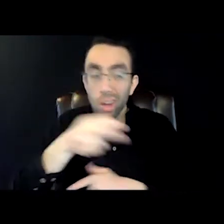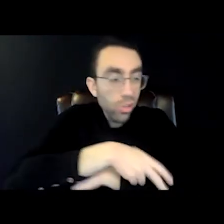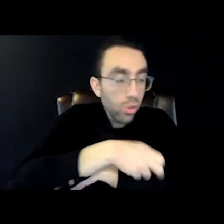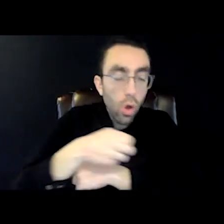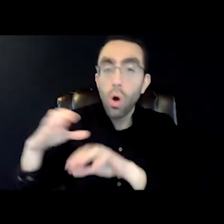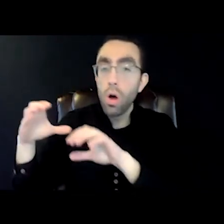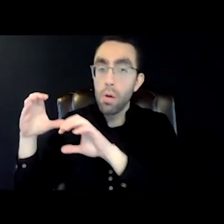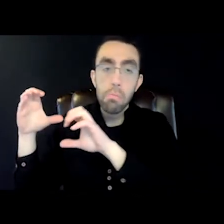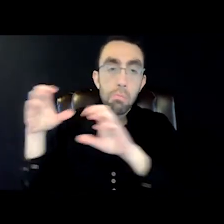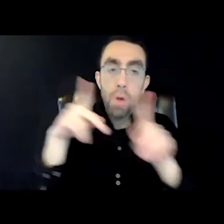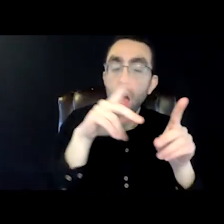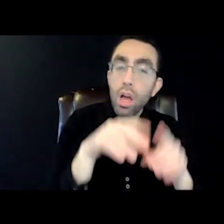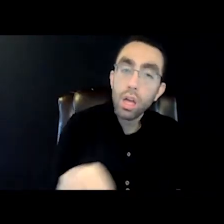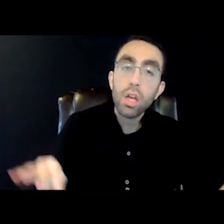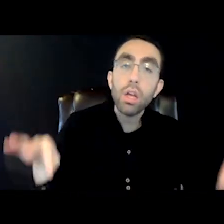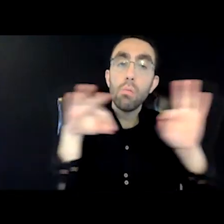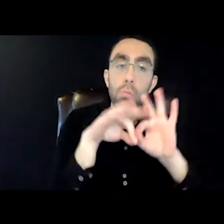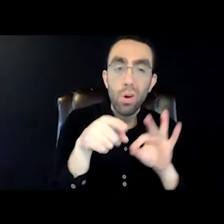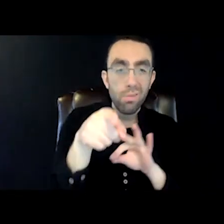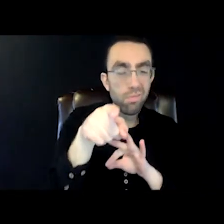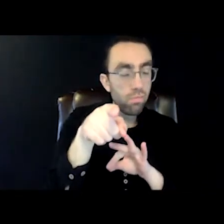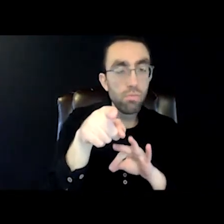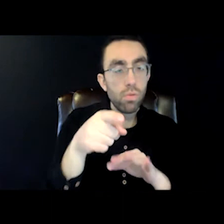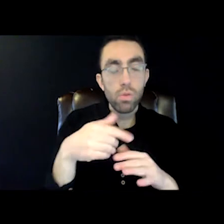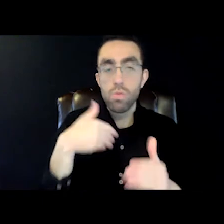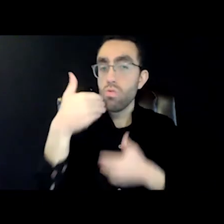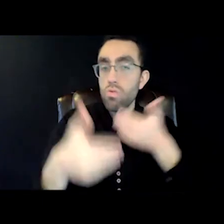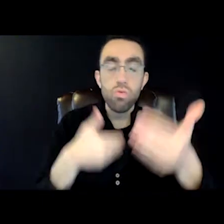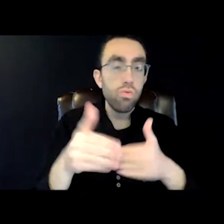Indigenous leadership in this space.